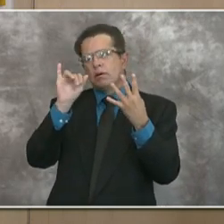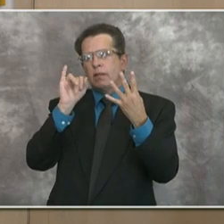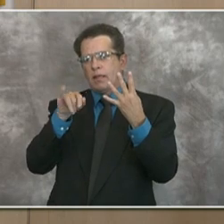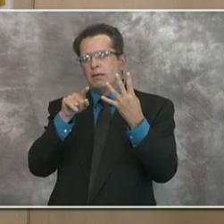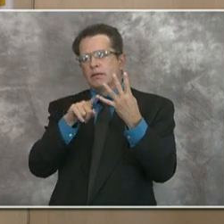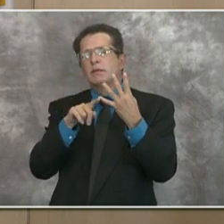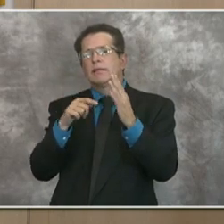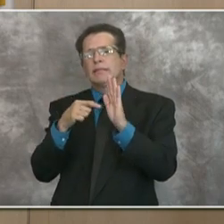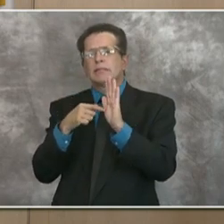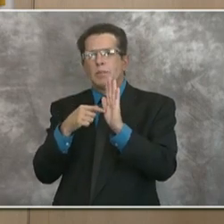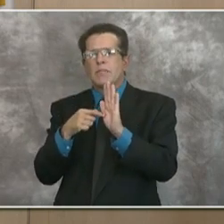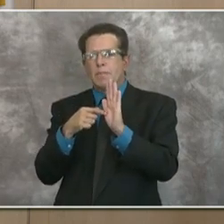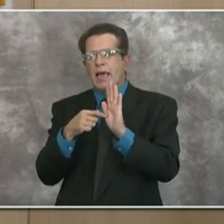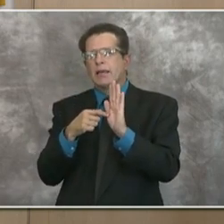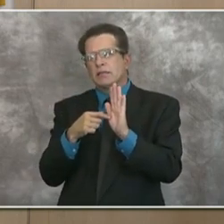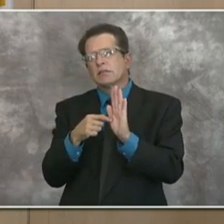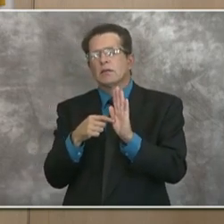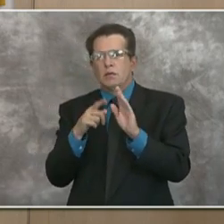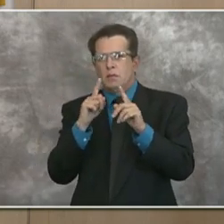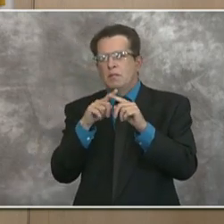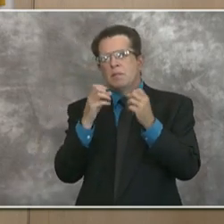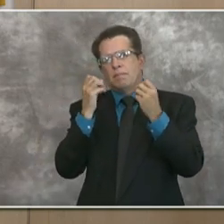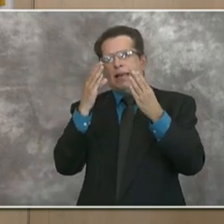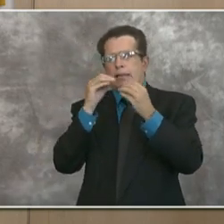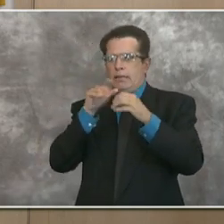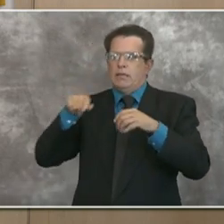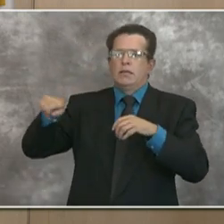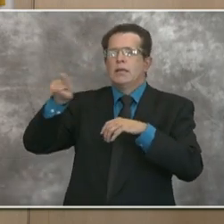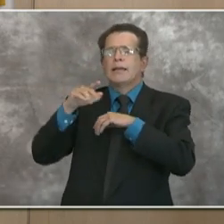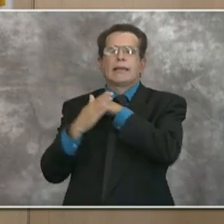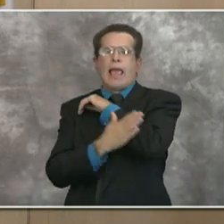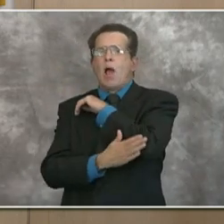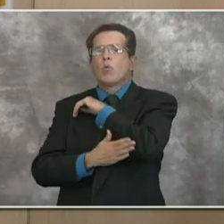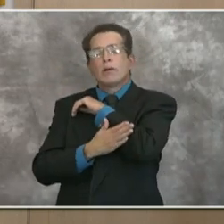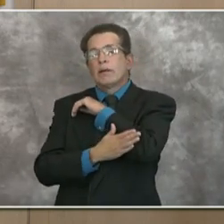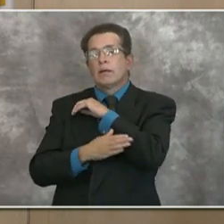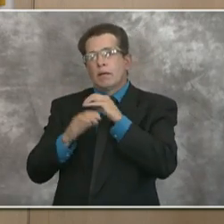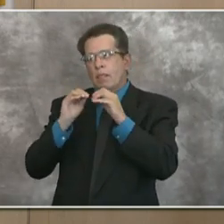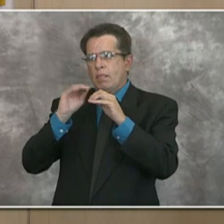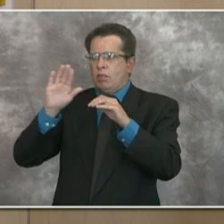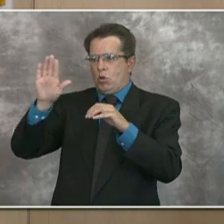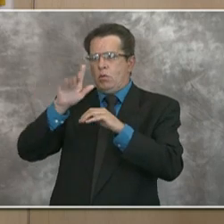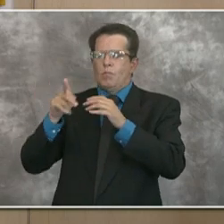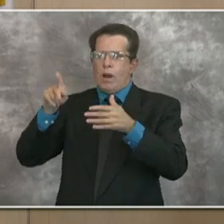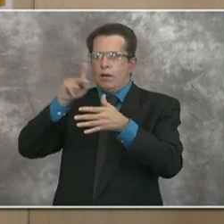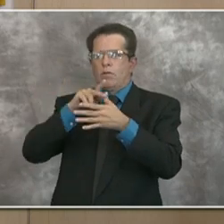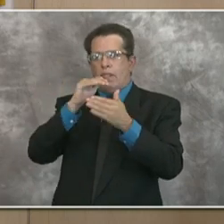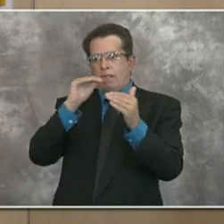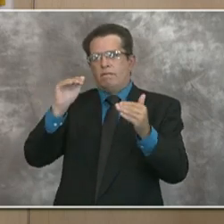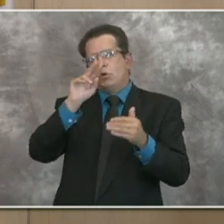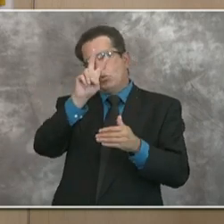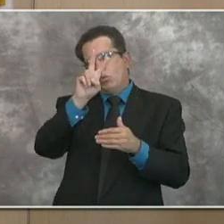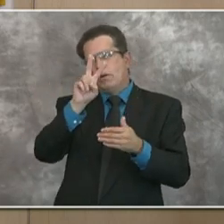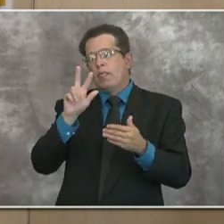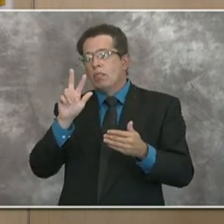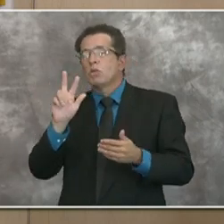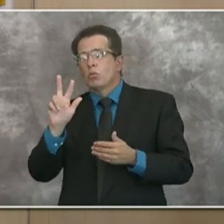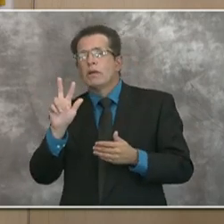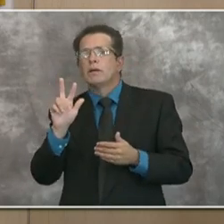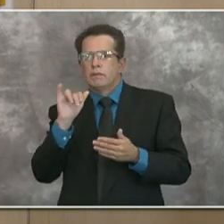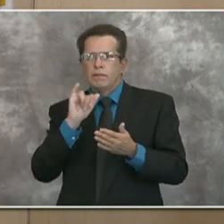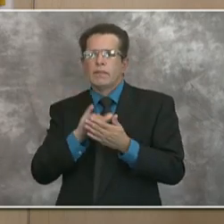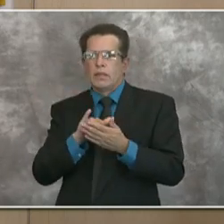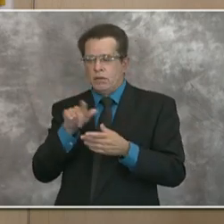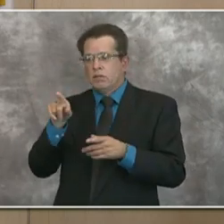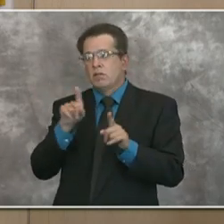includes asymptomatics, but many in the county's priorities, levels 2 and 3 also include individuals